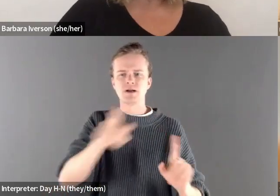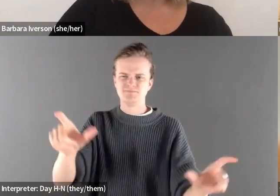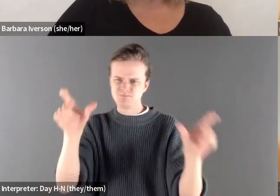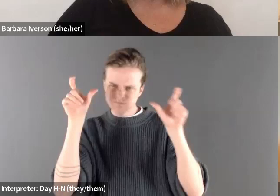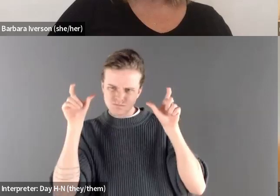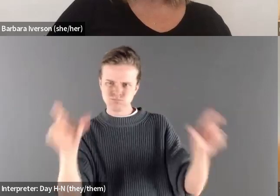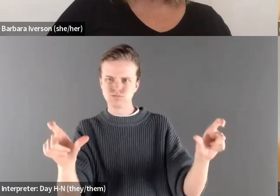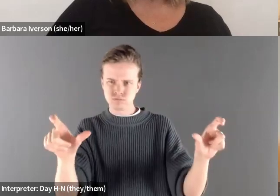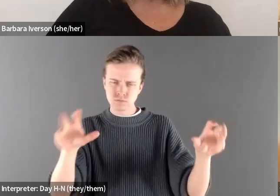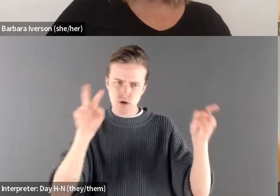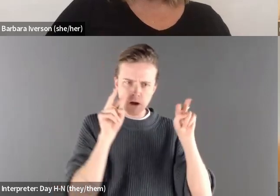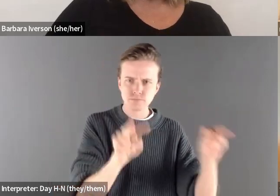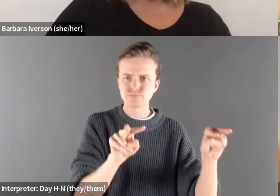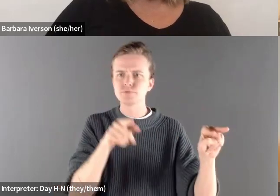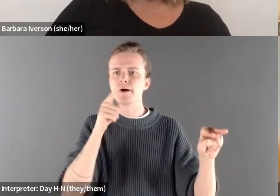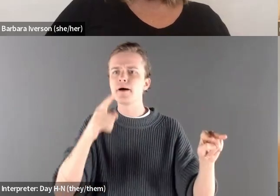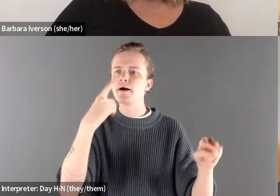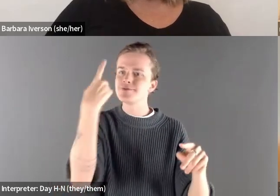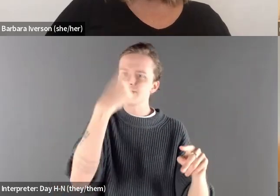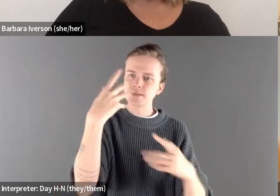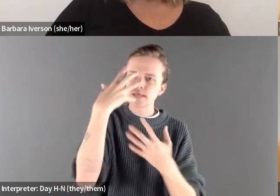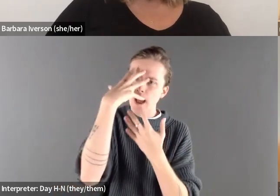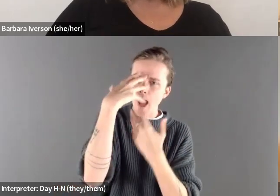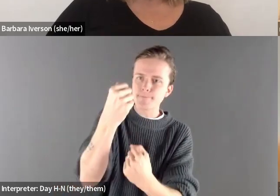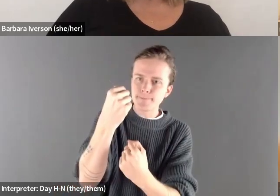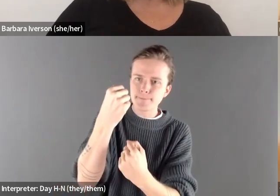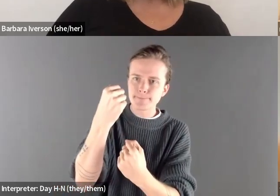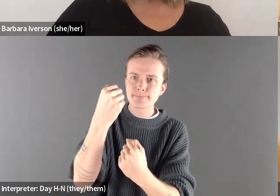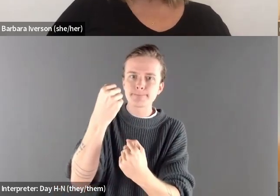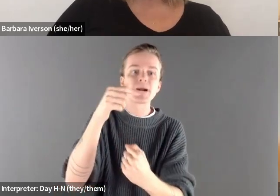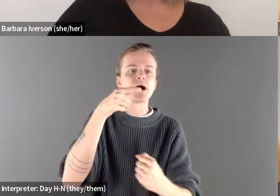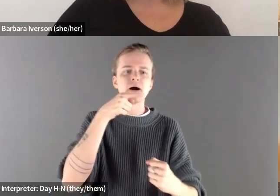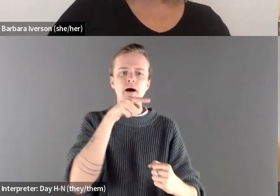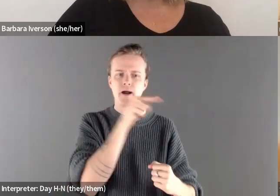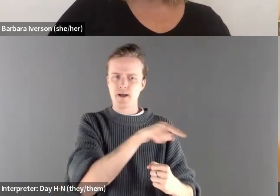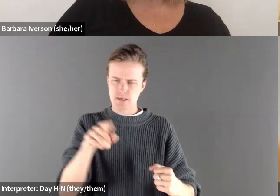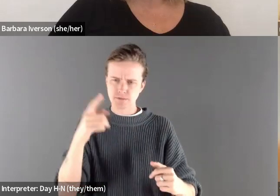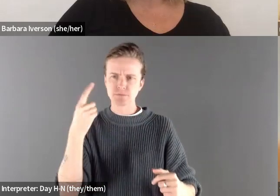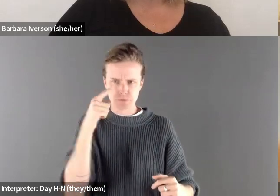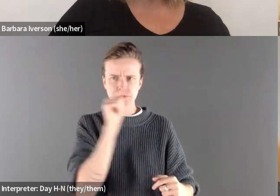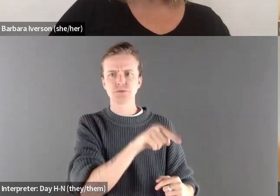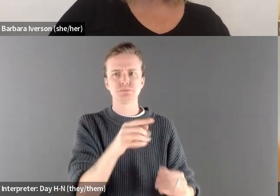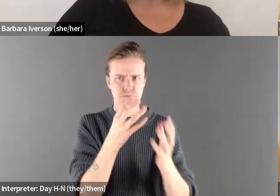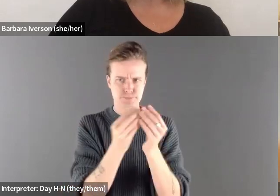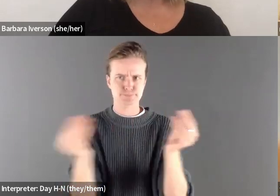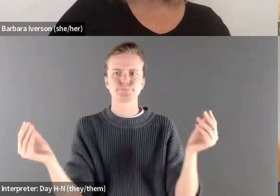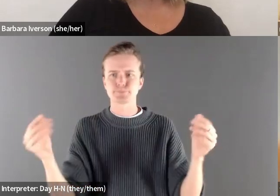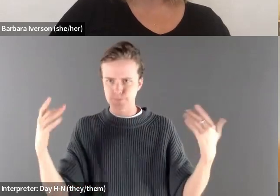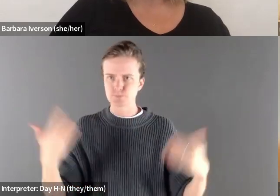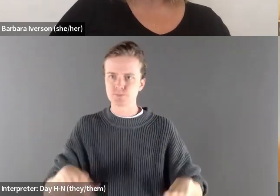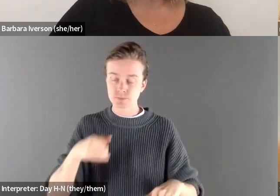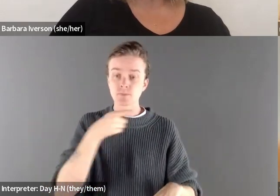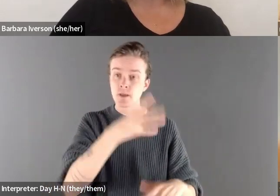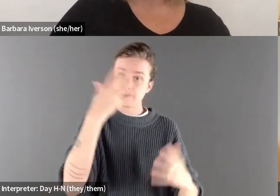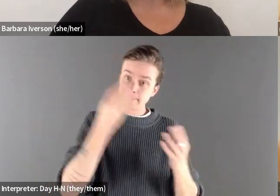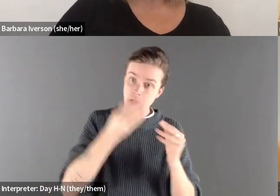that their cities were also, the host to many Black Lives Matter protests. And a lot of these bans came out on the back of that. And we